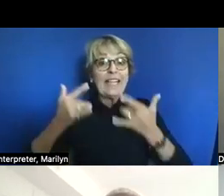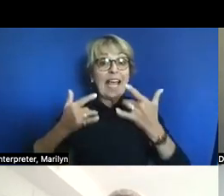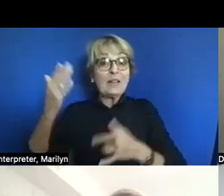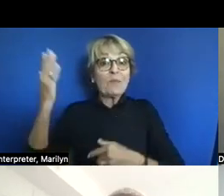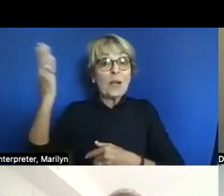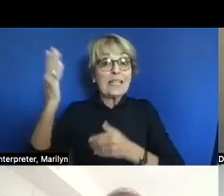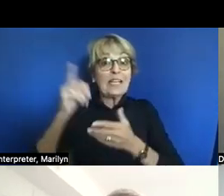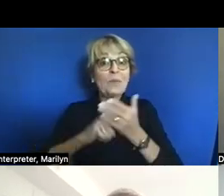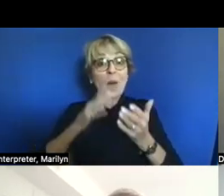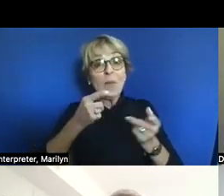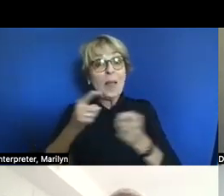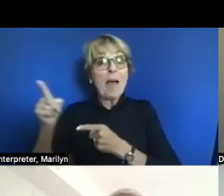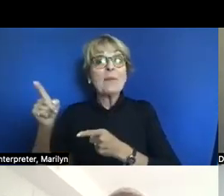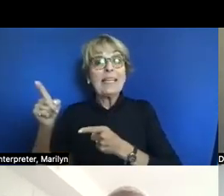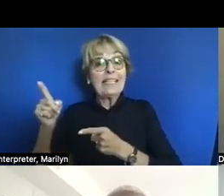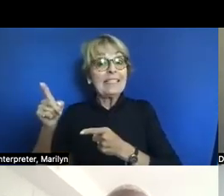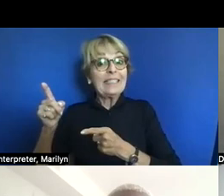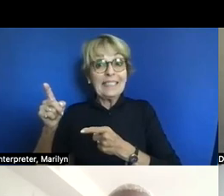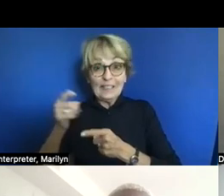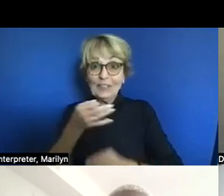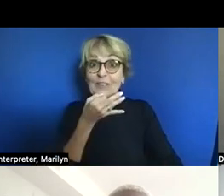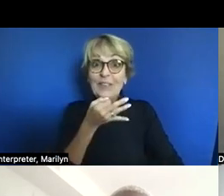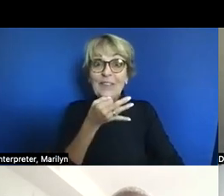about what's going to happen real soon.